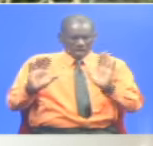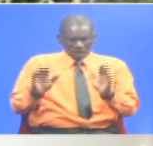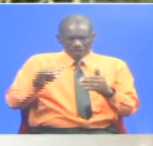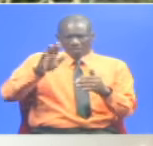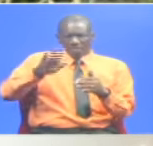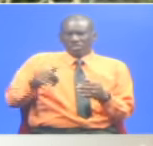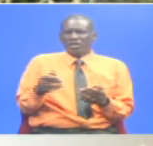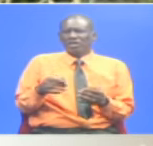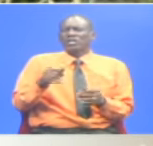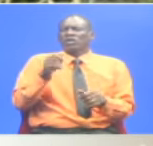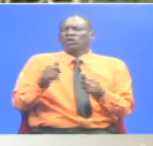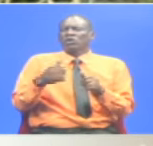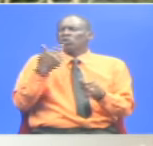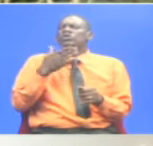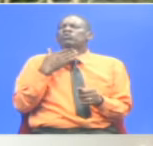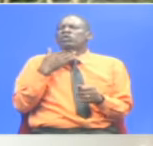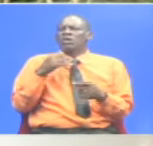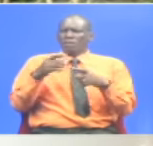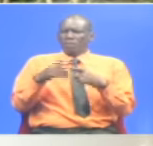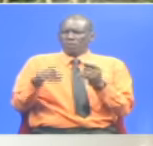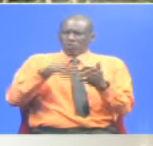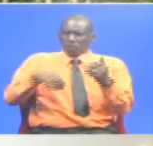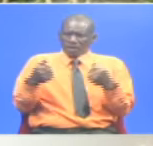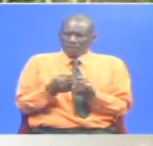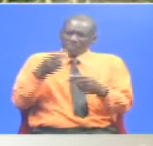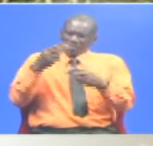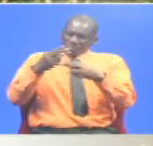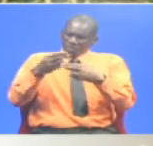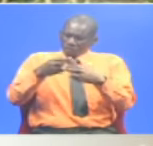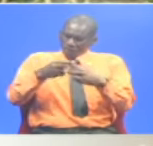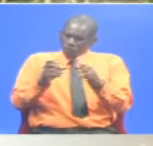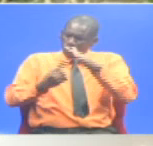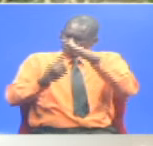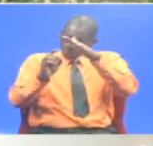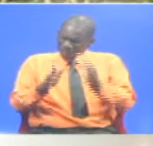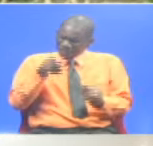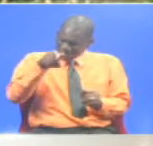he wanted, but the names of the ministers